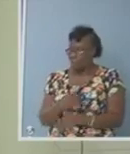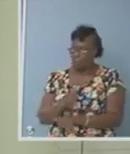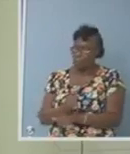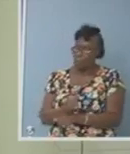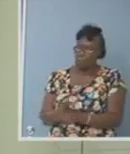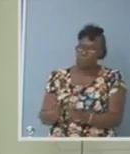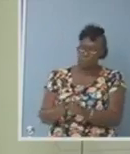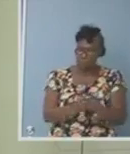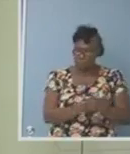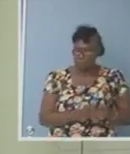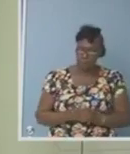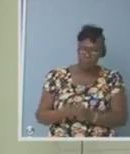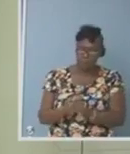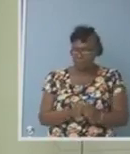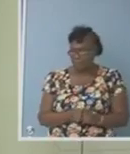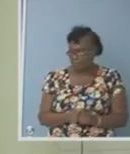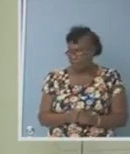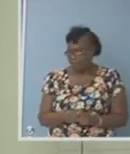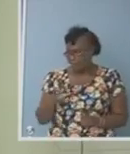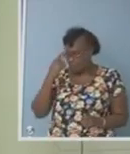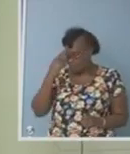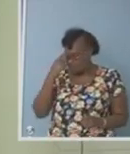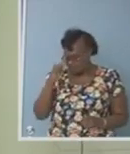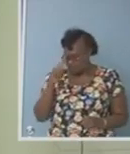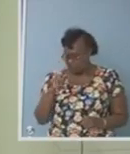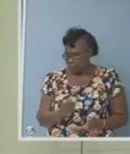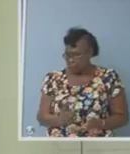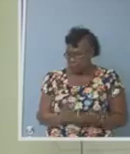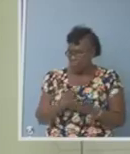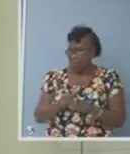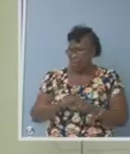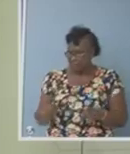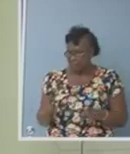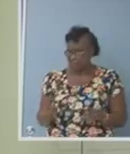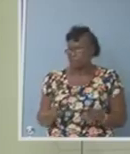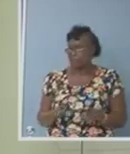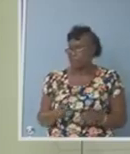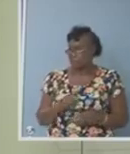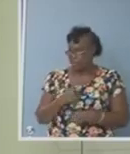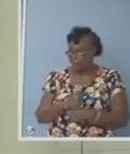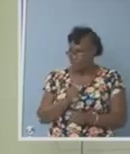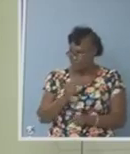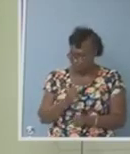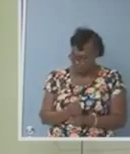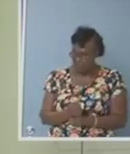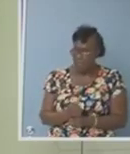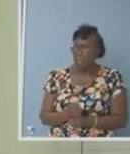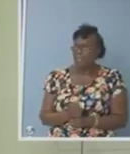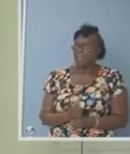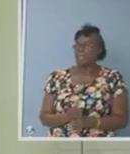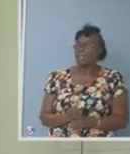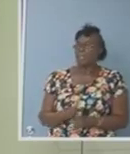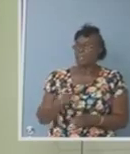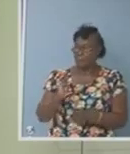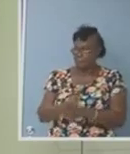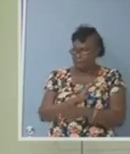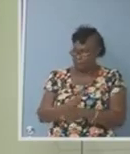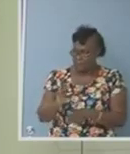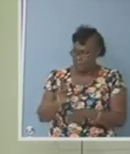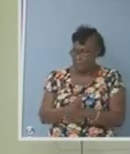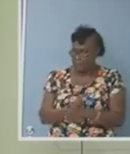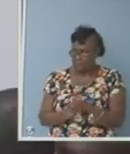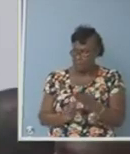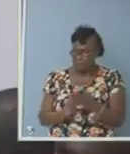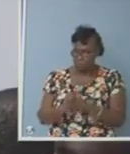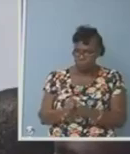the not just the survival, but the resilience of the Tobago economy and the Tobago business sector. And